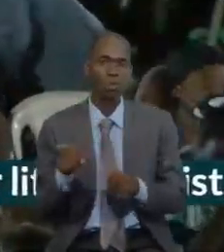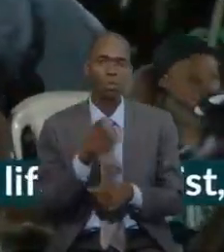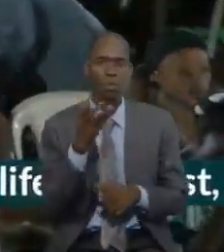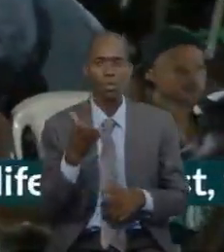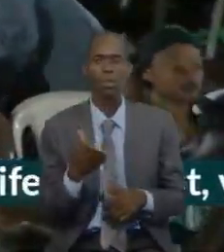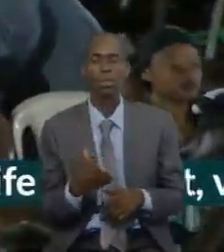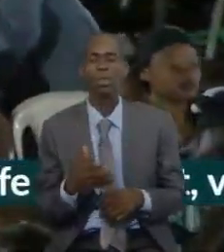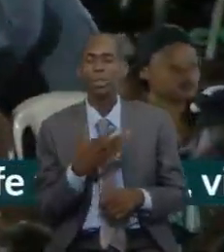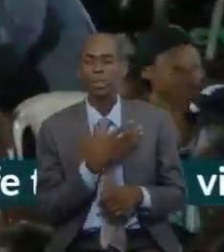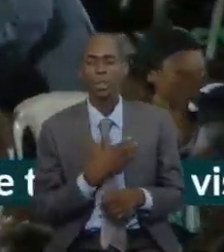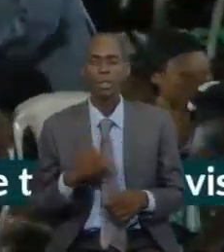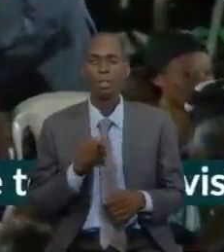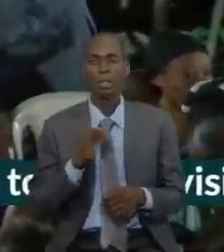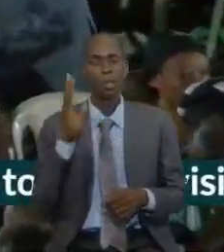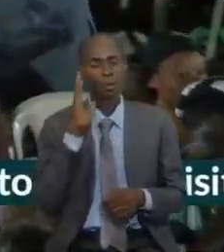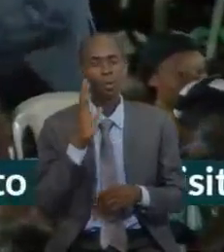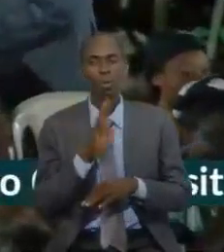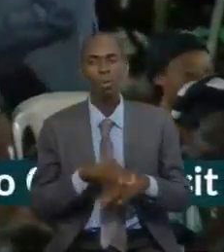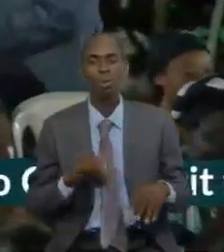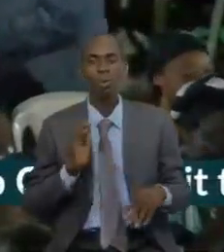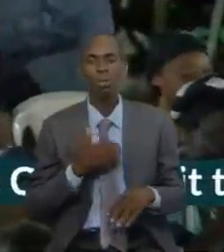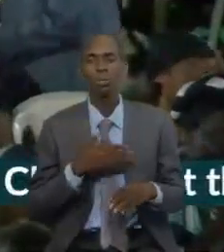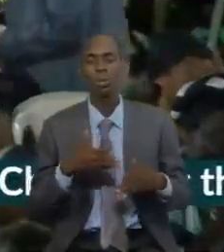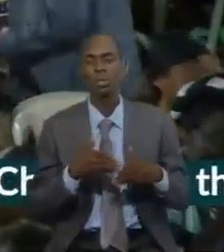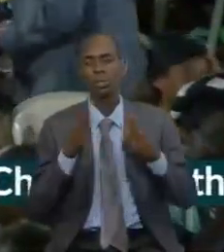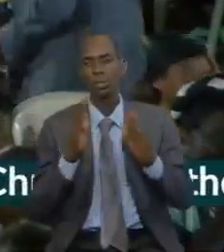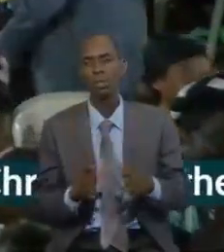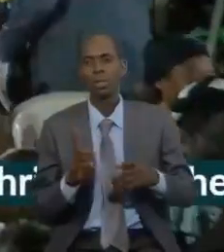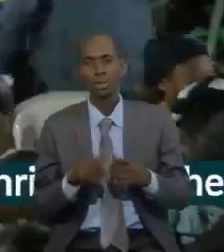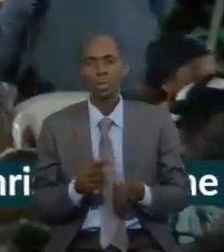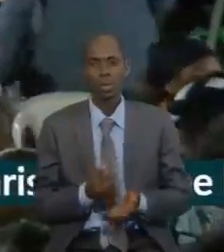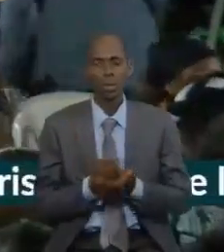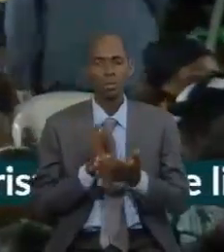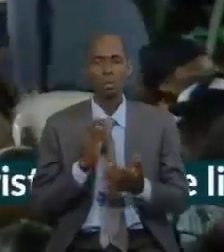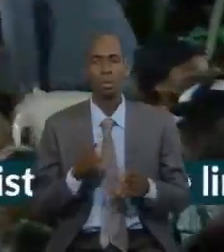And we'll call on our moderating overseer to help us during this time.